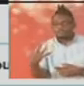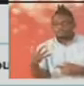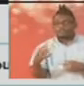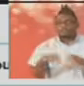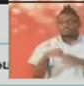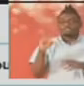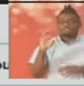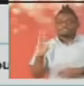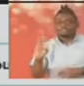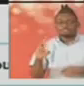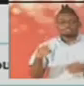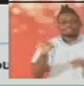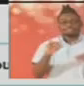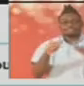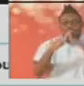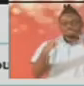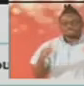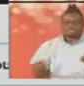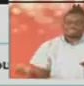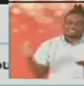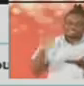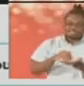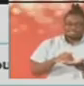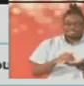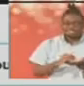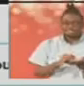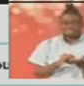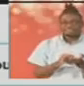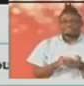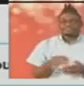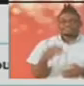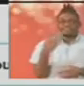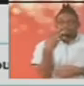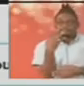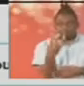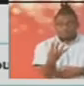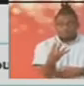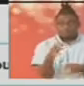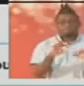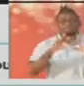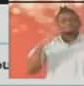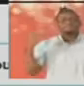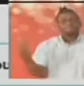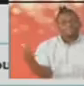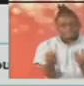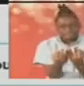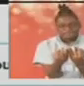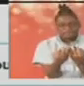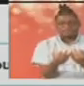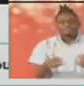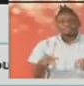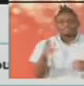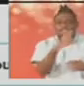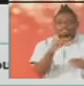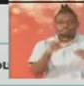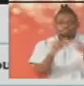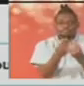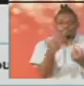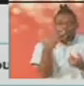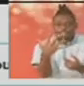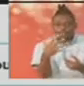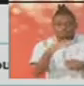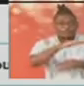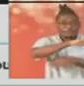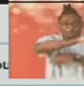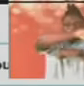house. At least 4 of these persons were family members, whereas in cluster 5, all members of that particular cluster